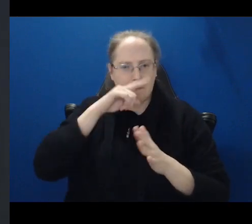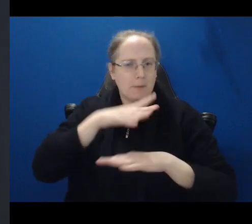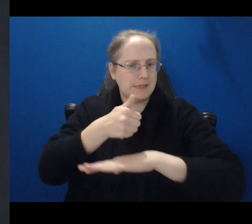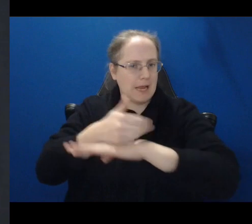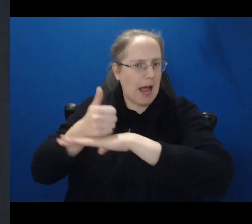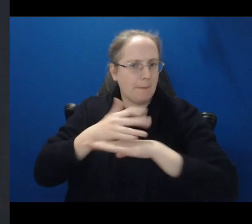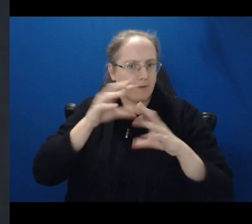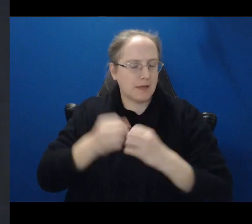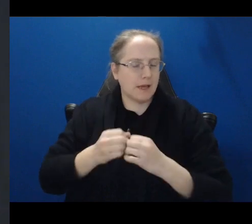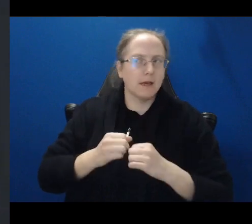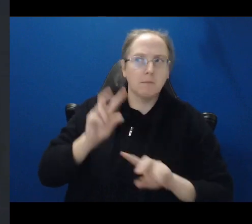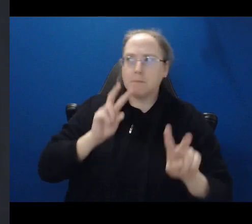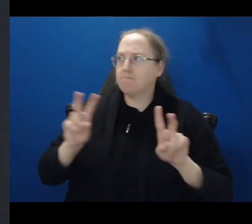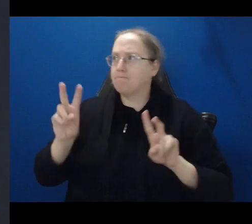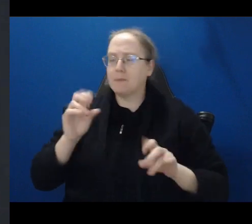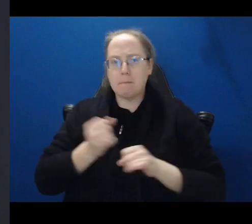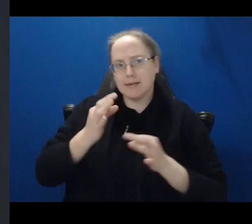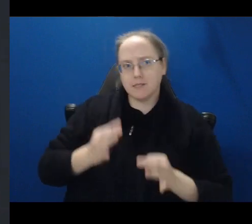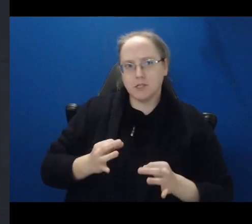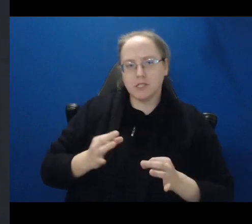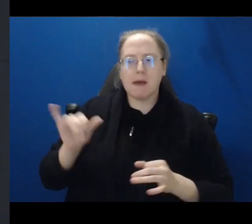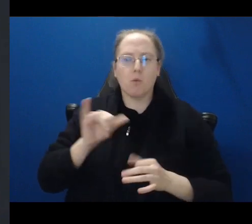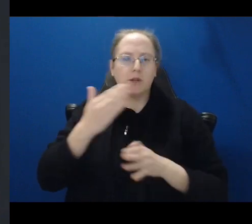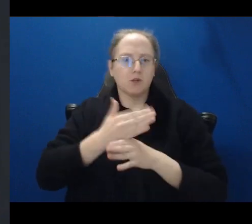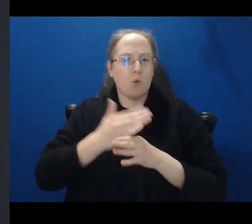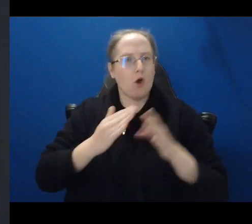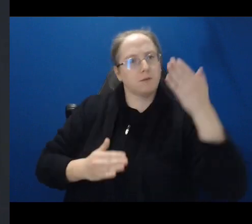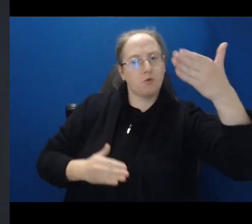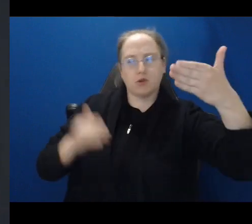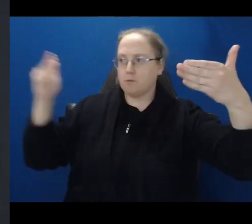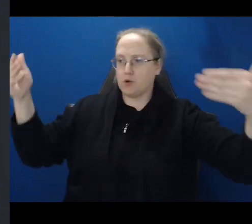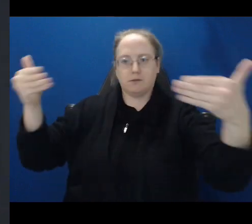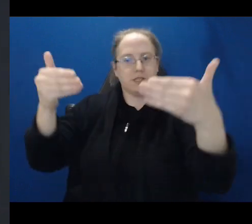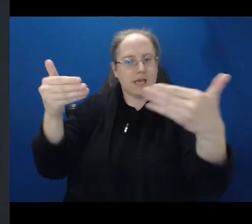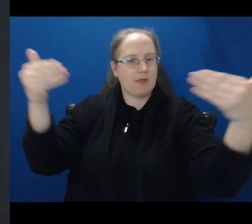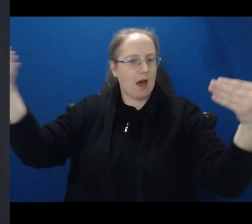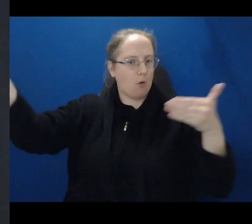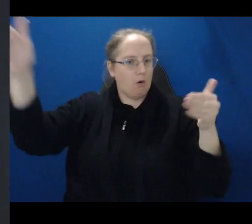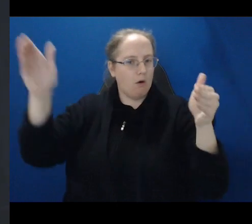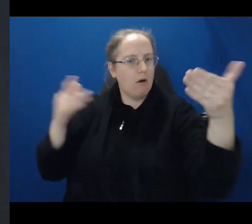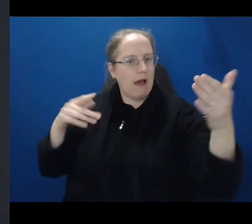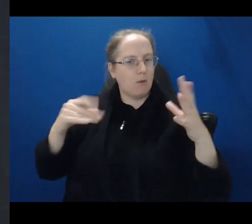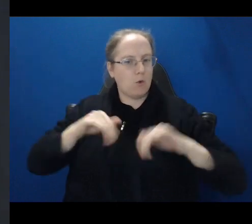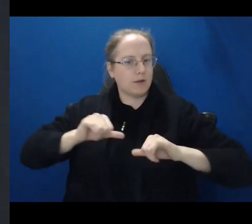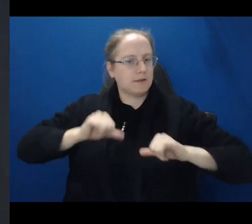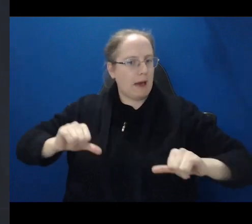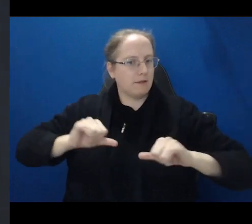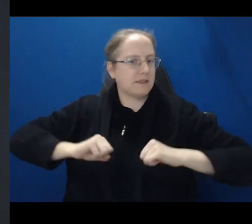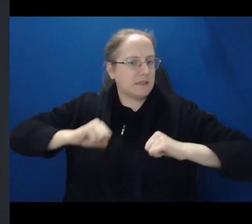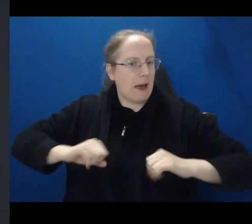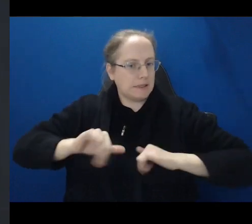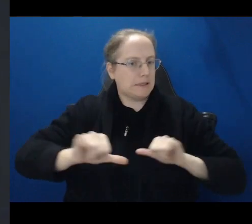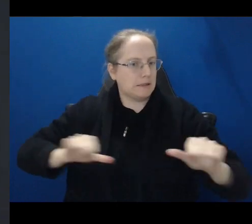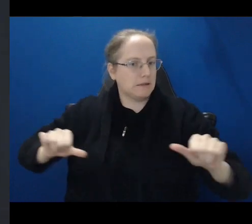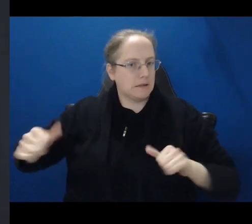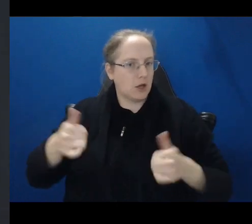of making, putting one work against another, and the spacing and everything else, and mostly I agree with it. There's probably one